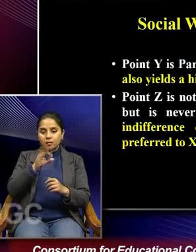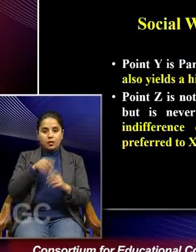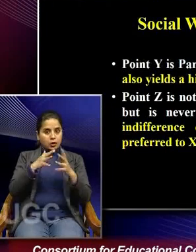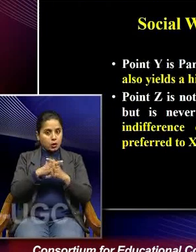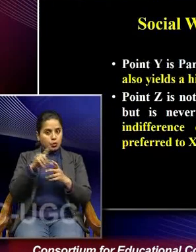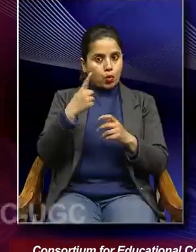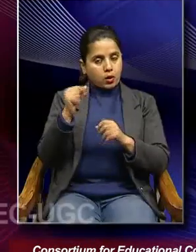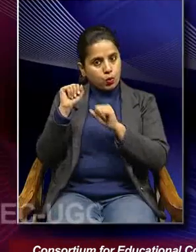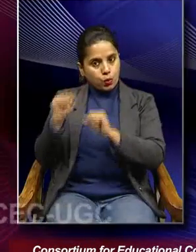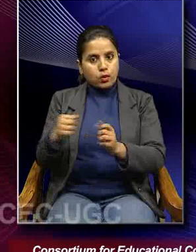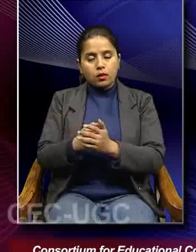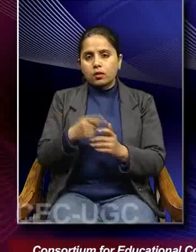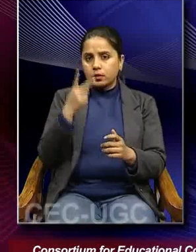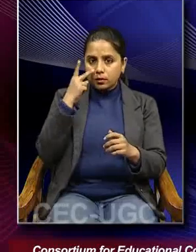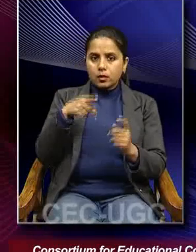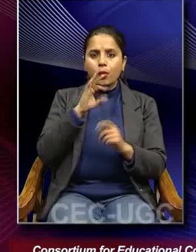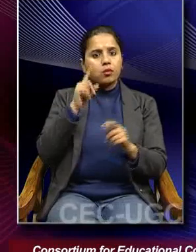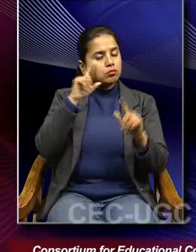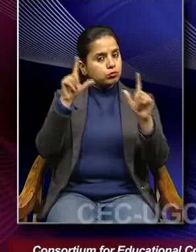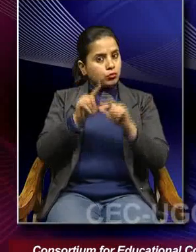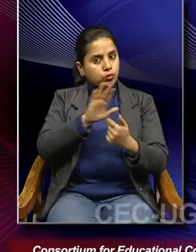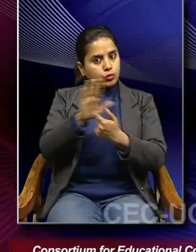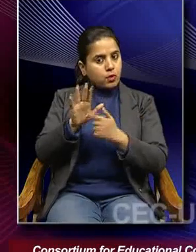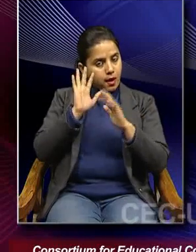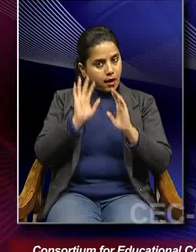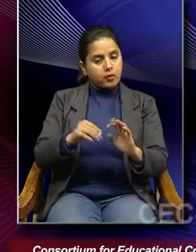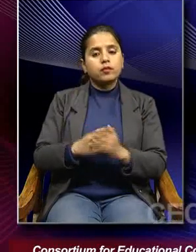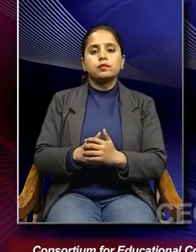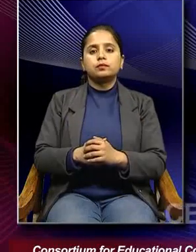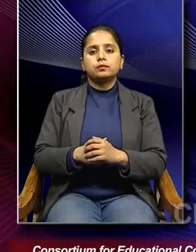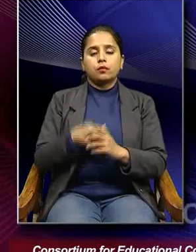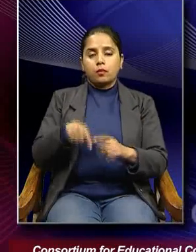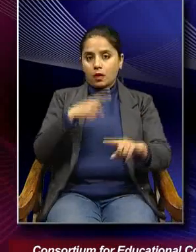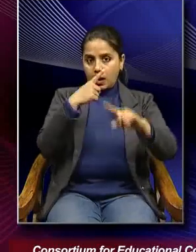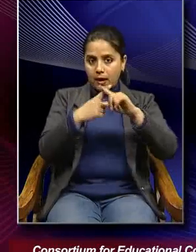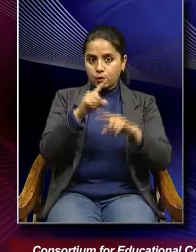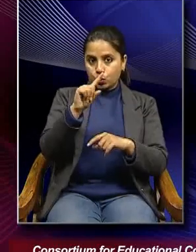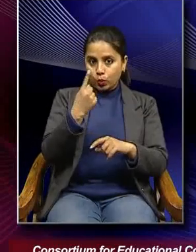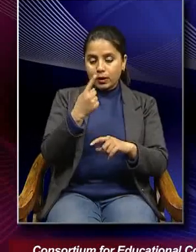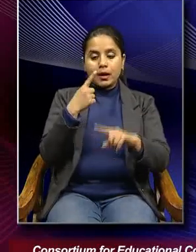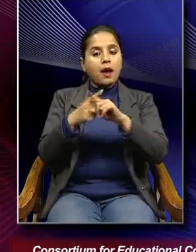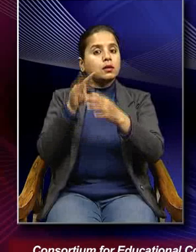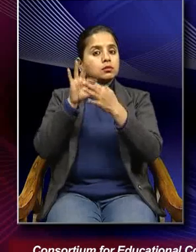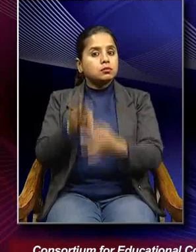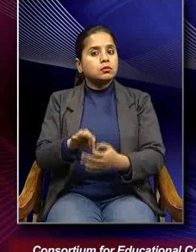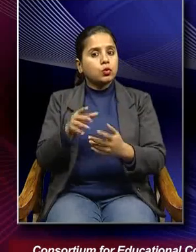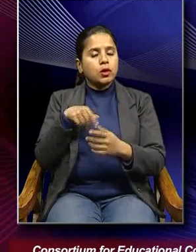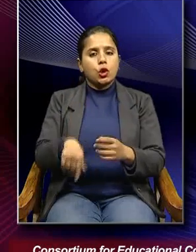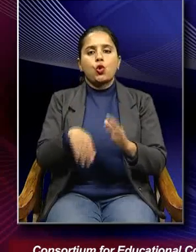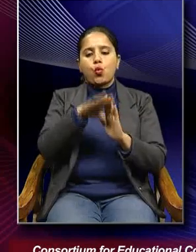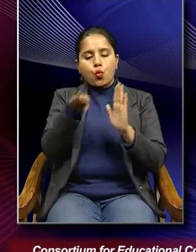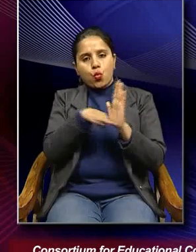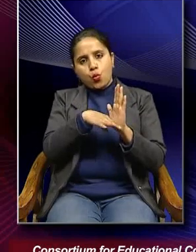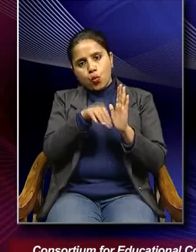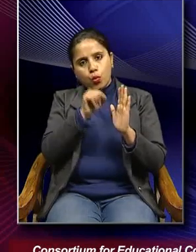W1. So it's very evident and reflective that X belongs to a lower level of